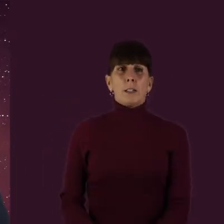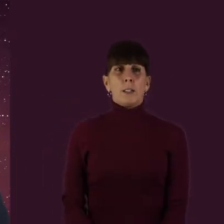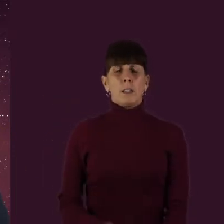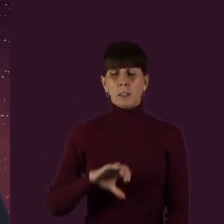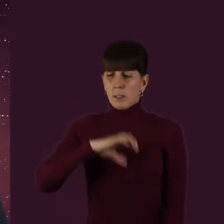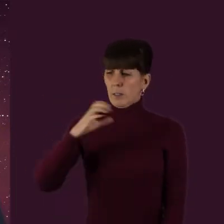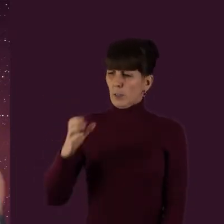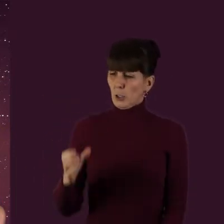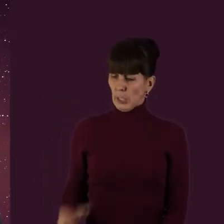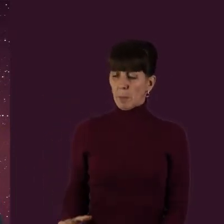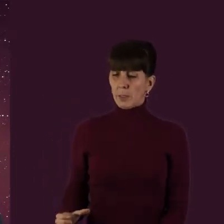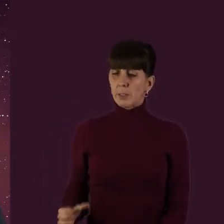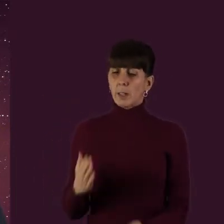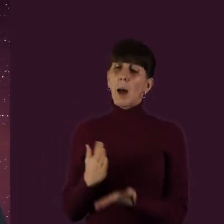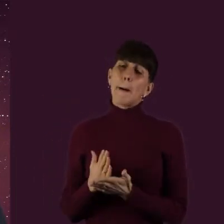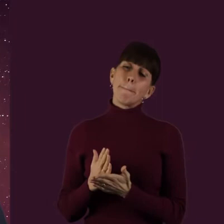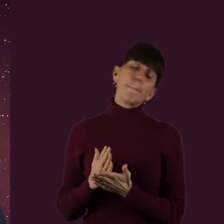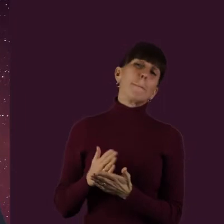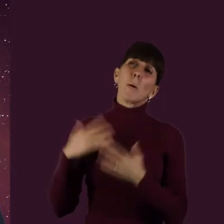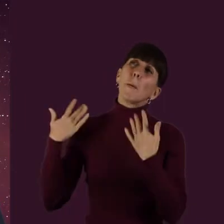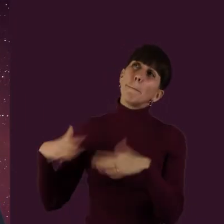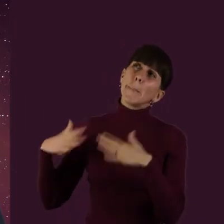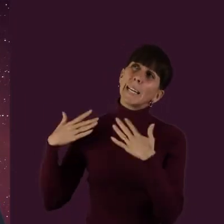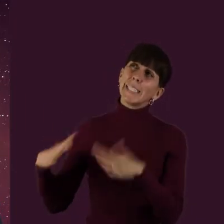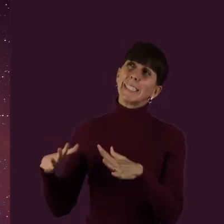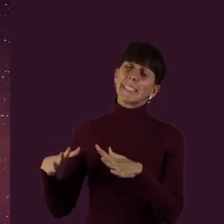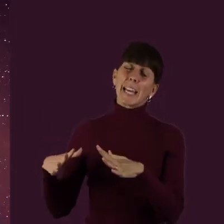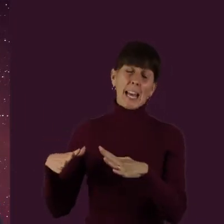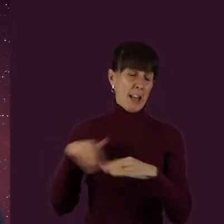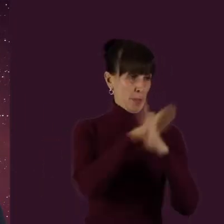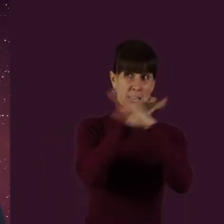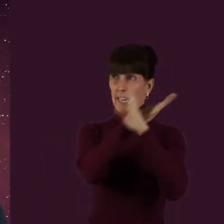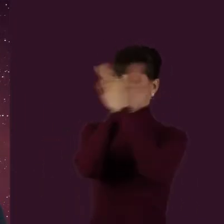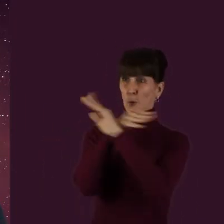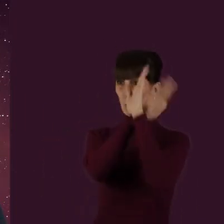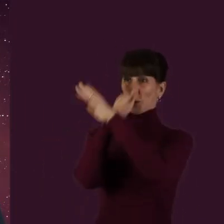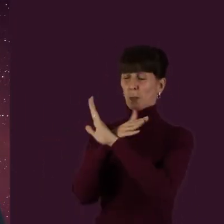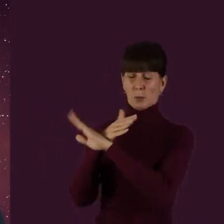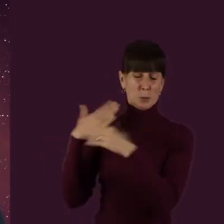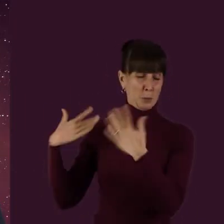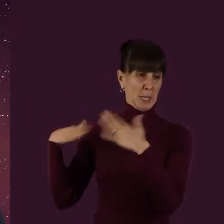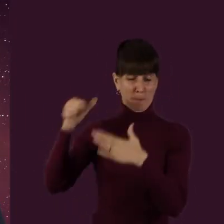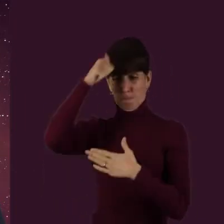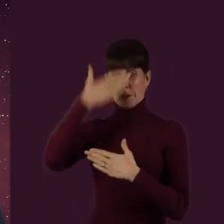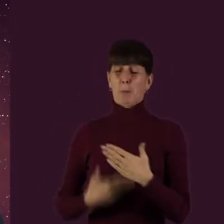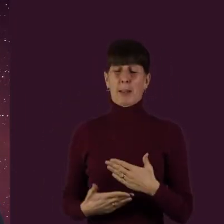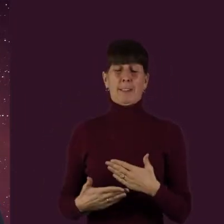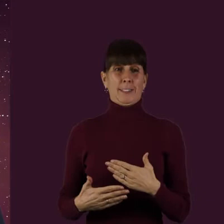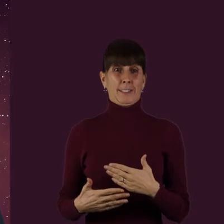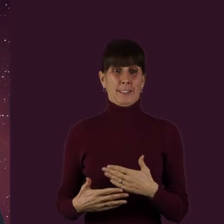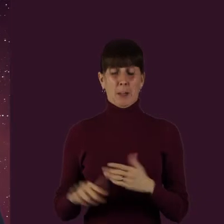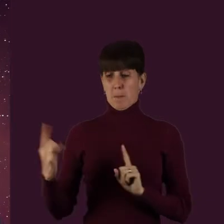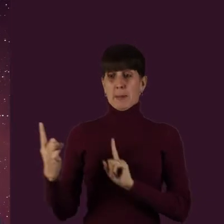message. And yes, the angelic choir of thousands. Absolutely, what an amazing encounter. The